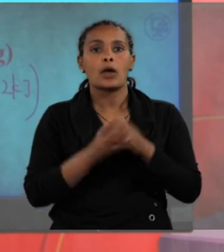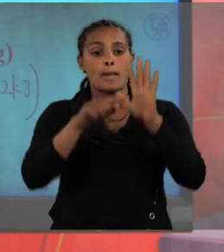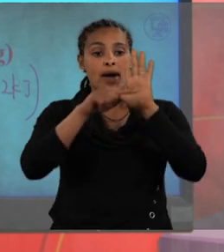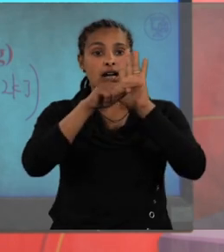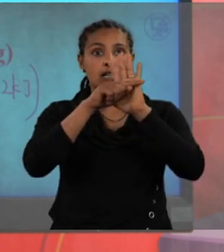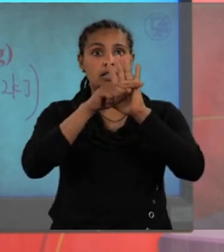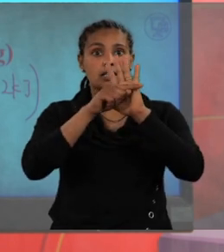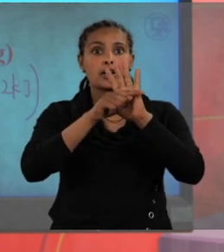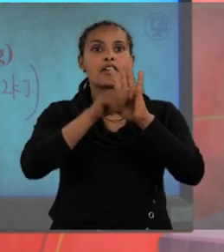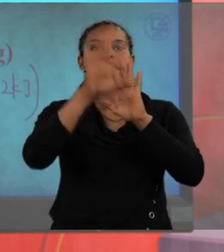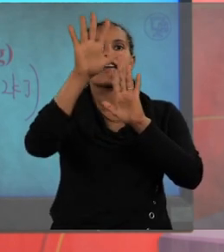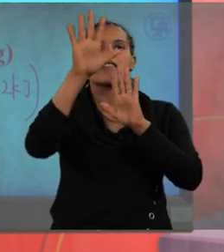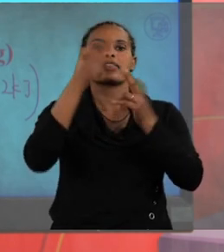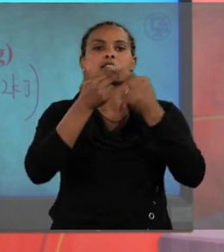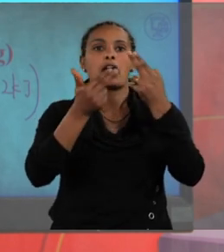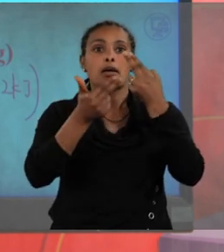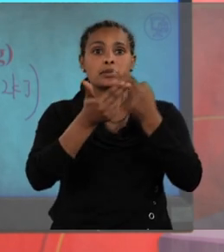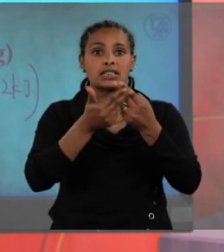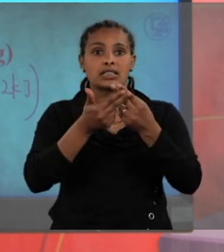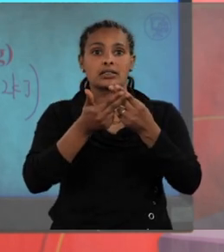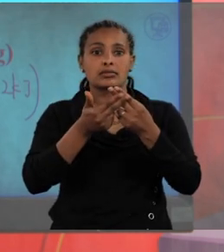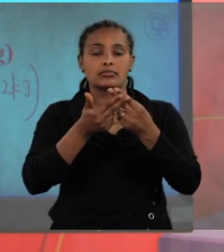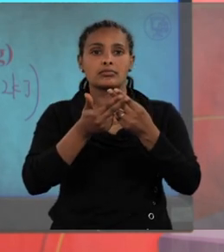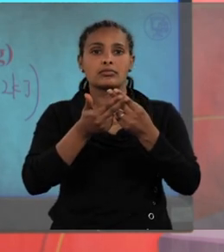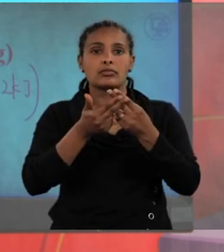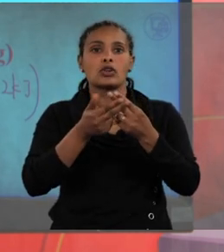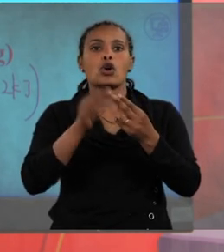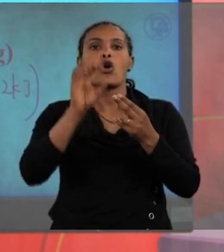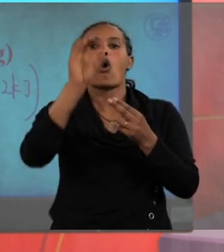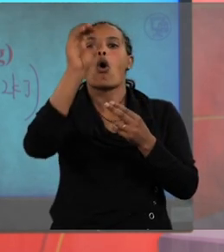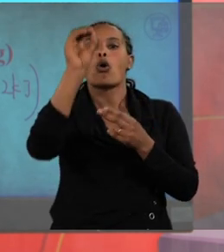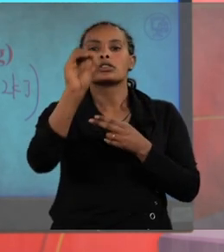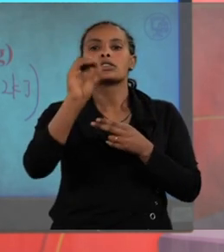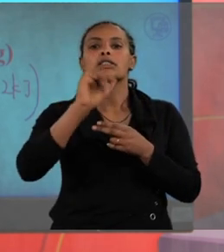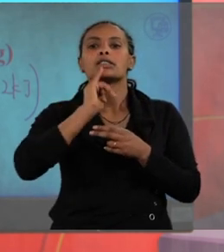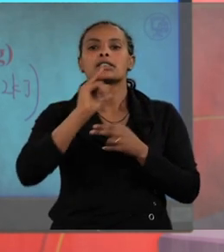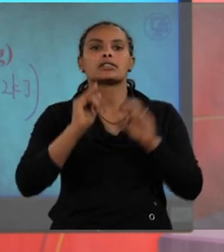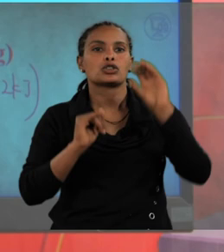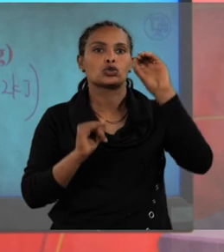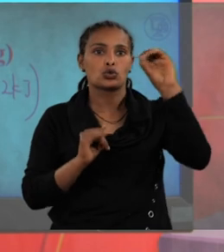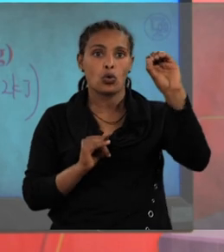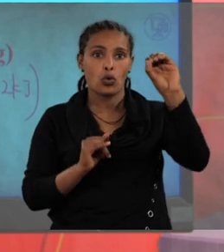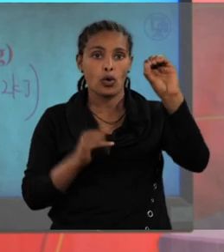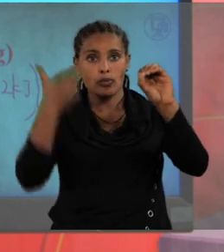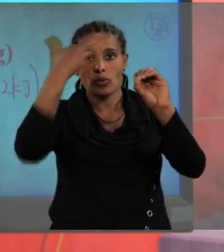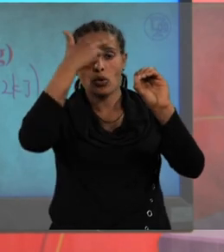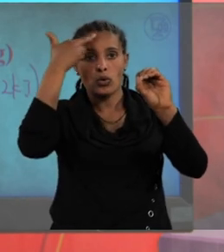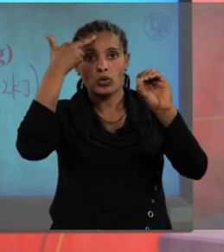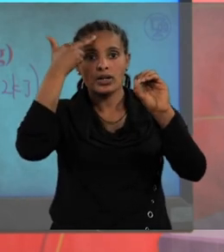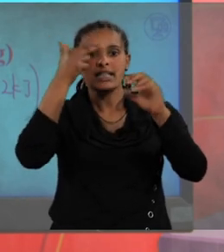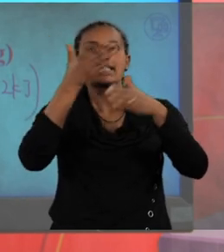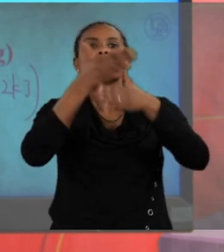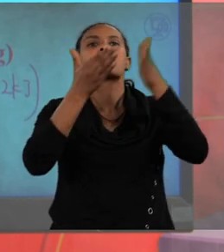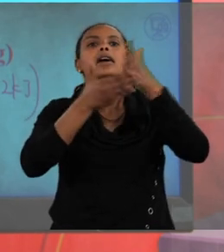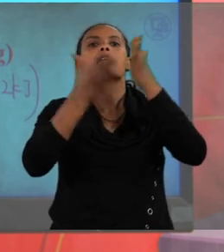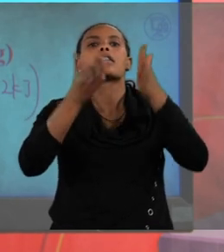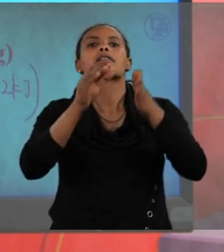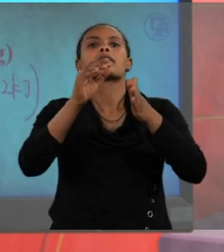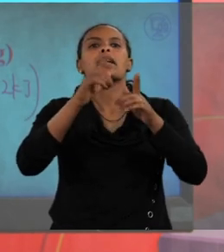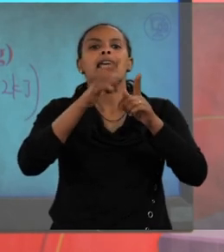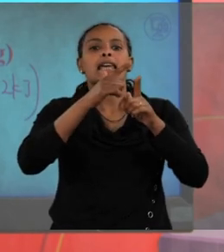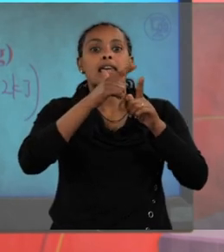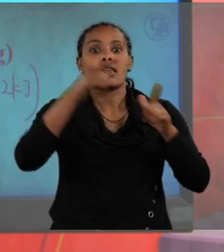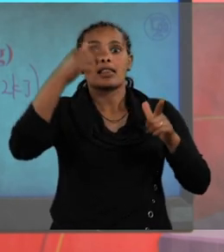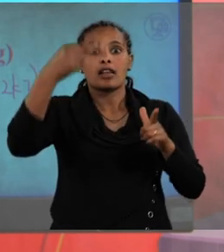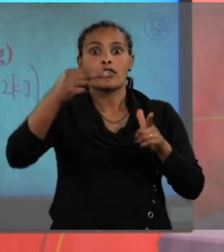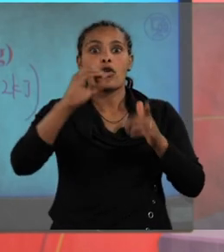Minus five times delta H naught formation of oxygen is zero. Because the standard enthalpies of formation